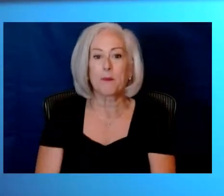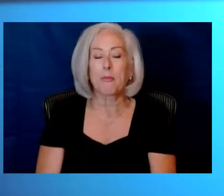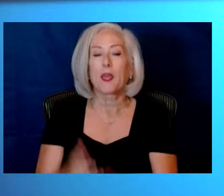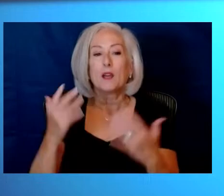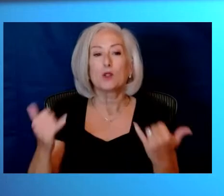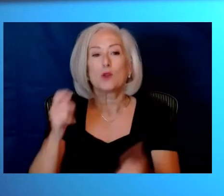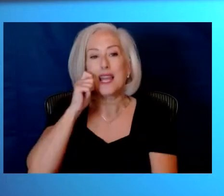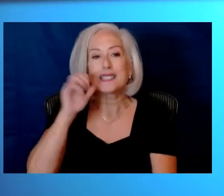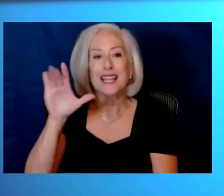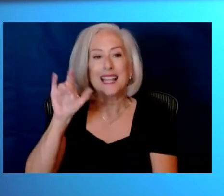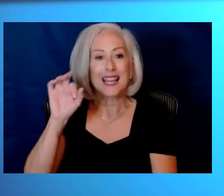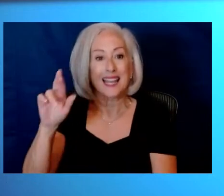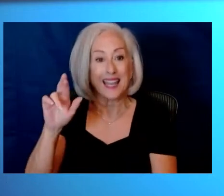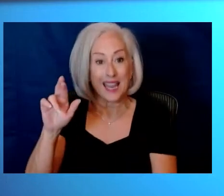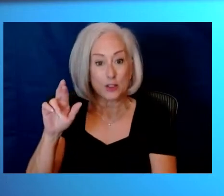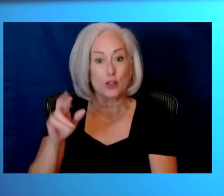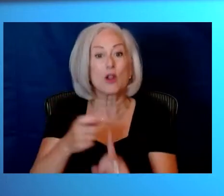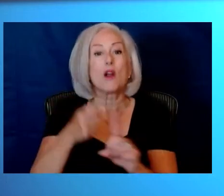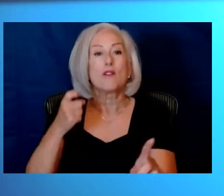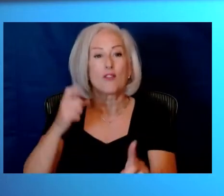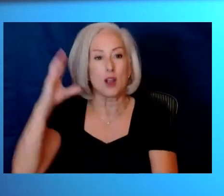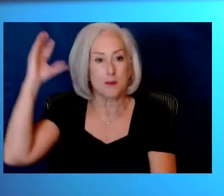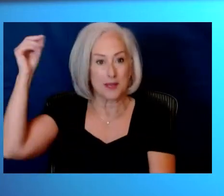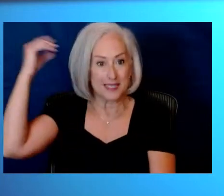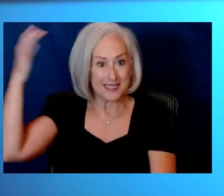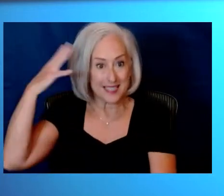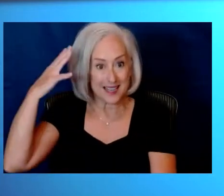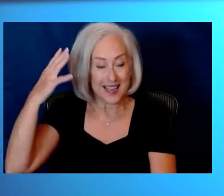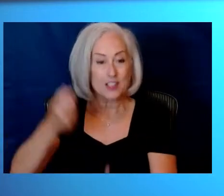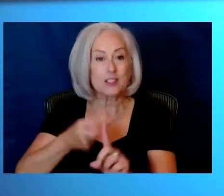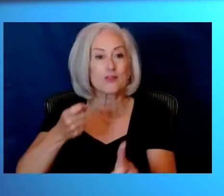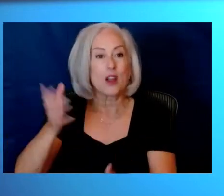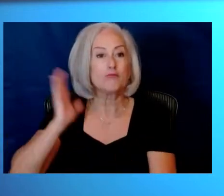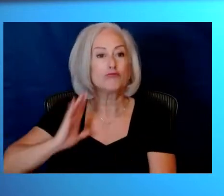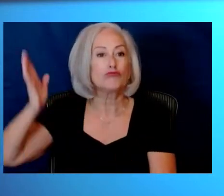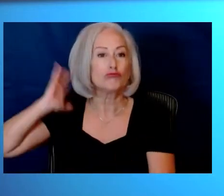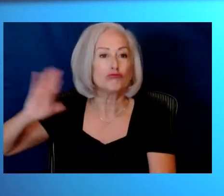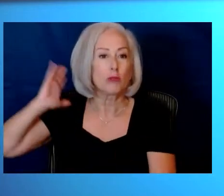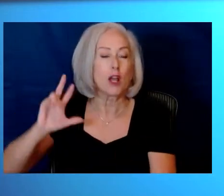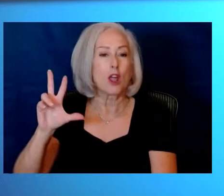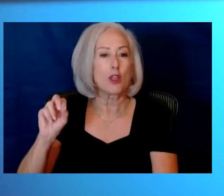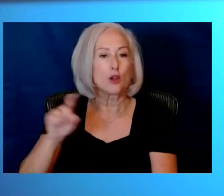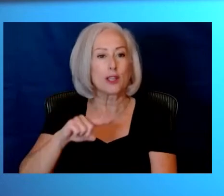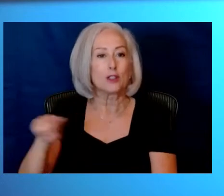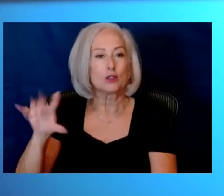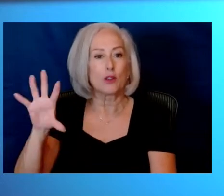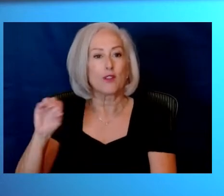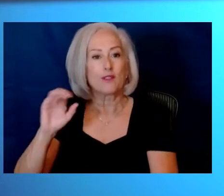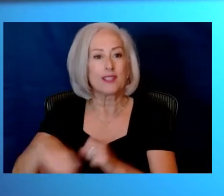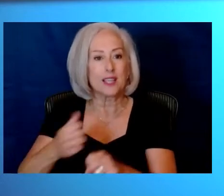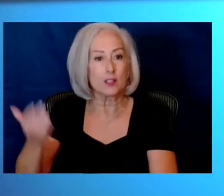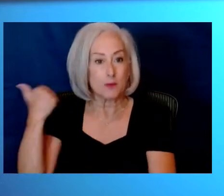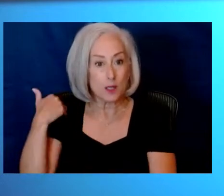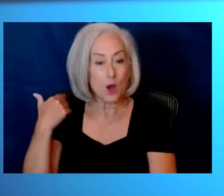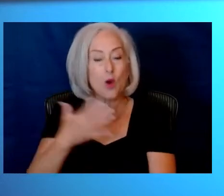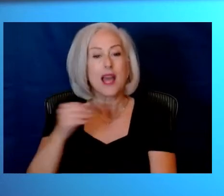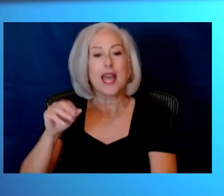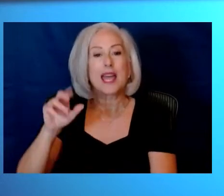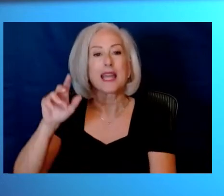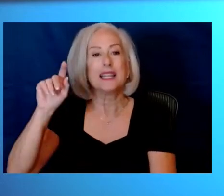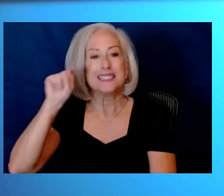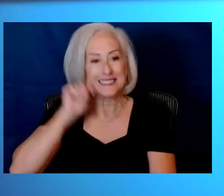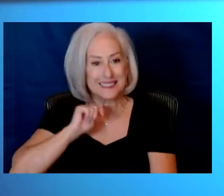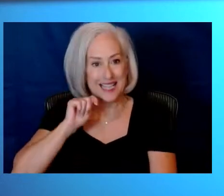see are from the exposure 10, 20, 30, 40, even 50 years back, and tanning bed use. I do think